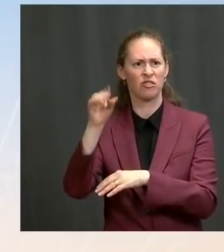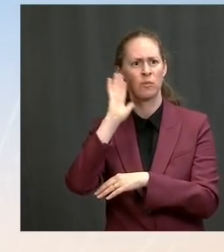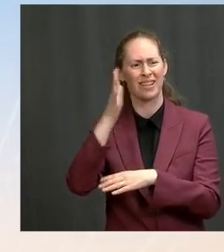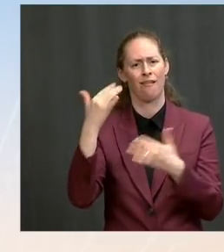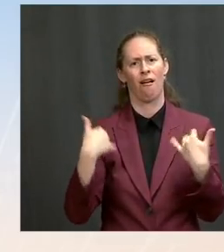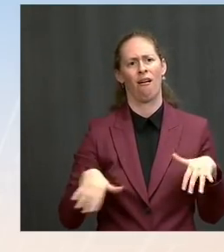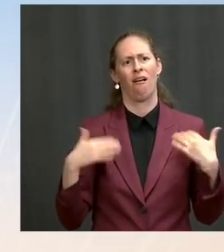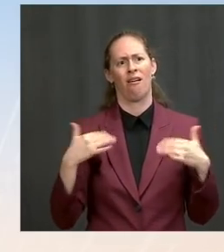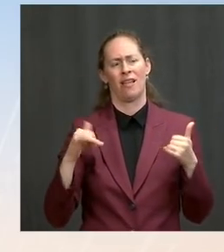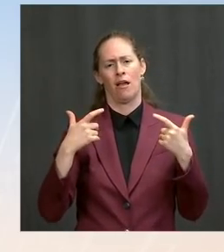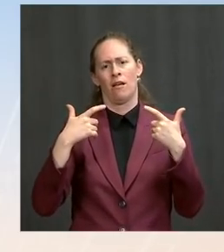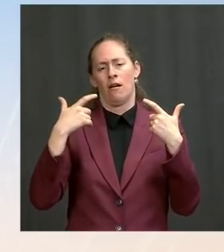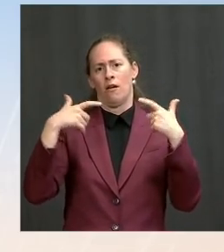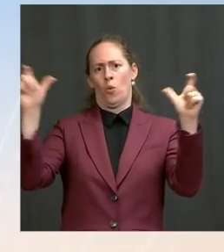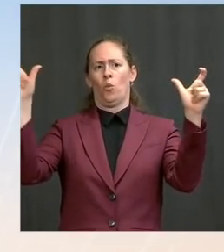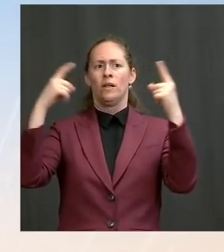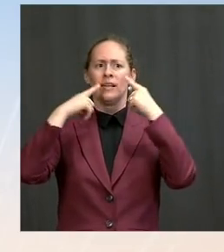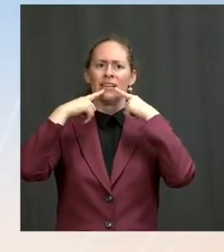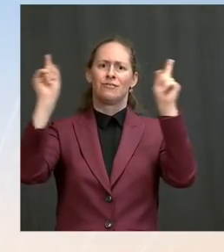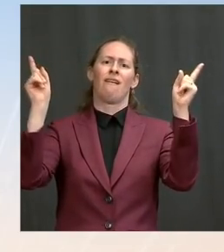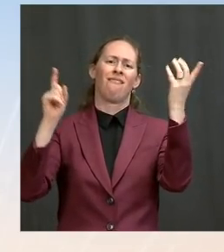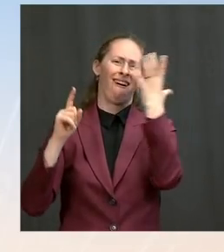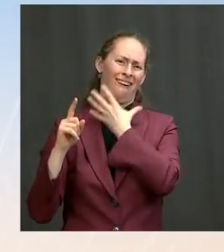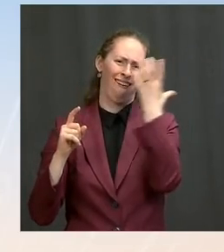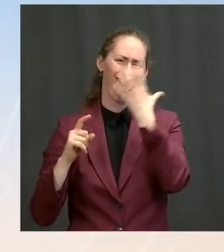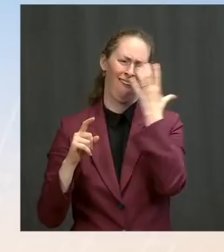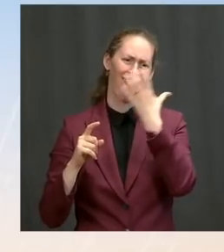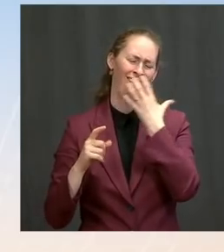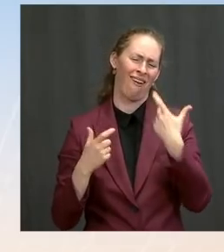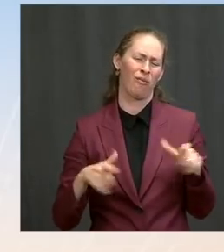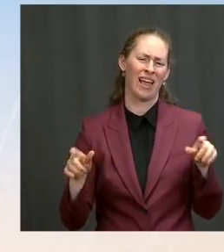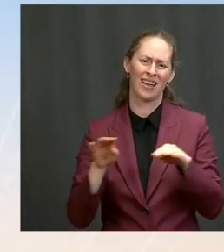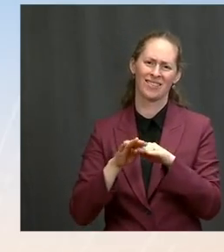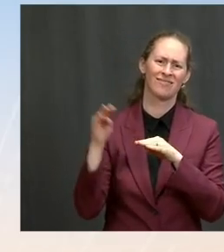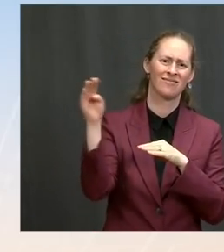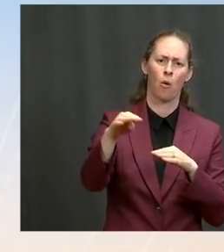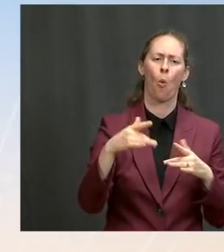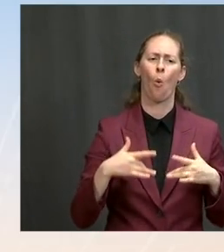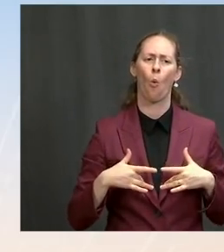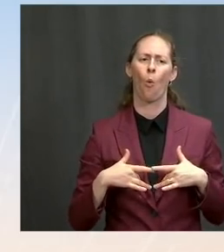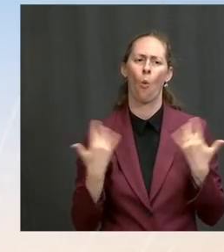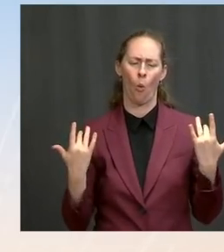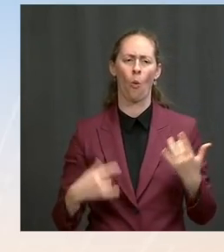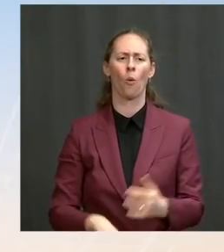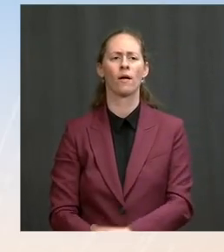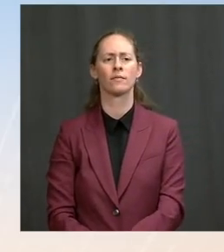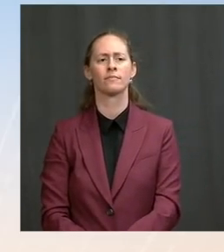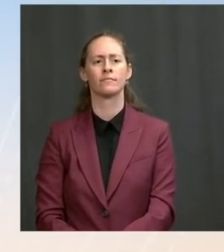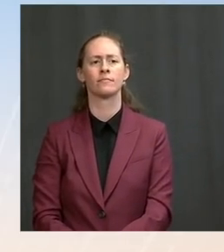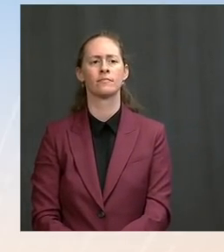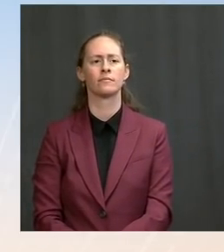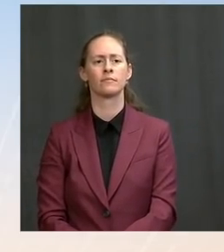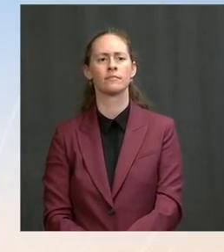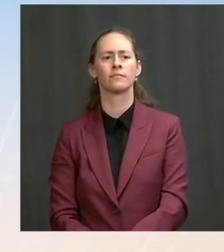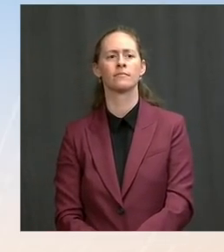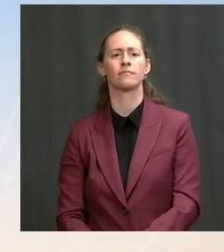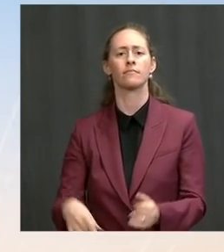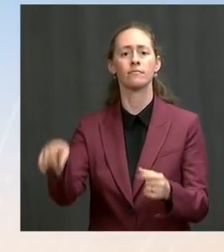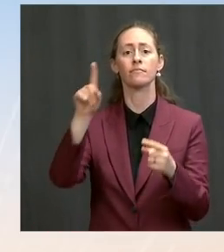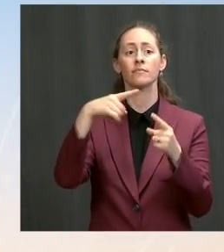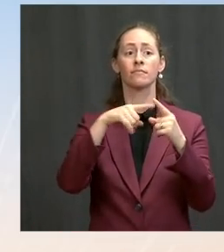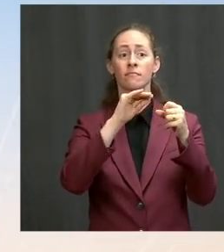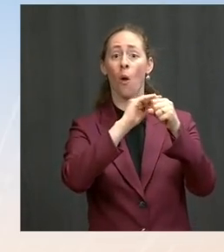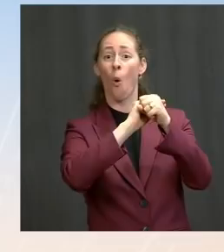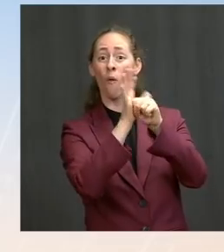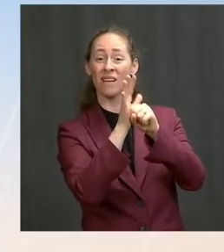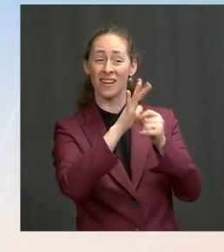achievement, a significant step forward. We've reduced the percentage of people who are getting COVID, who are dying of COVID by